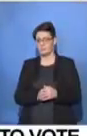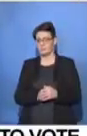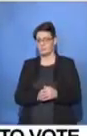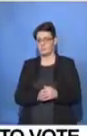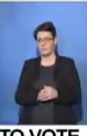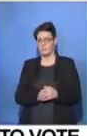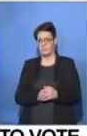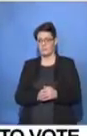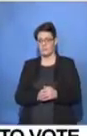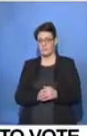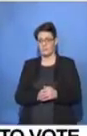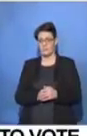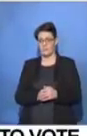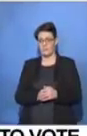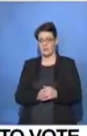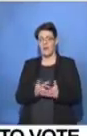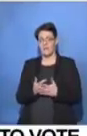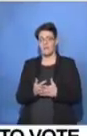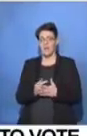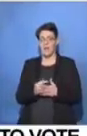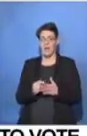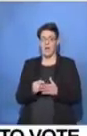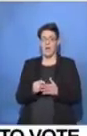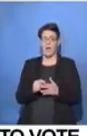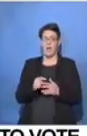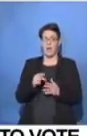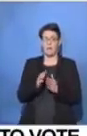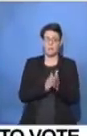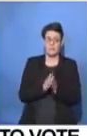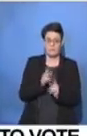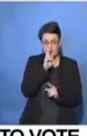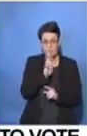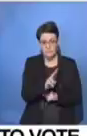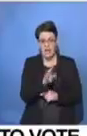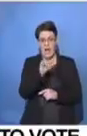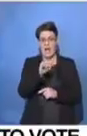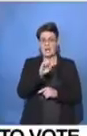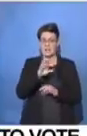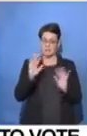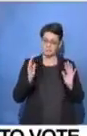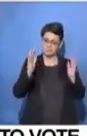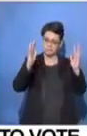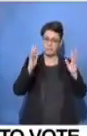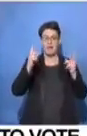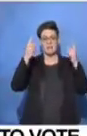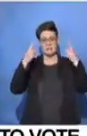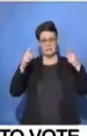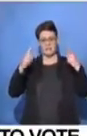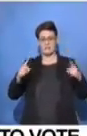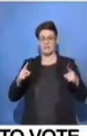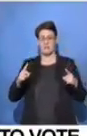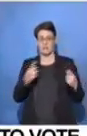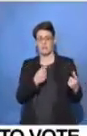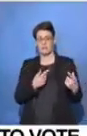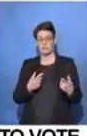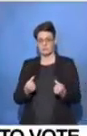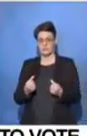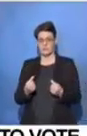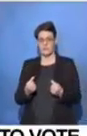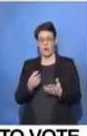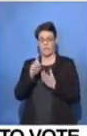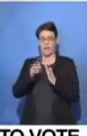Whereas, number 5, whereas the mission commends the IEC for the successful conduct of the